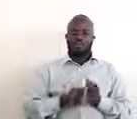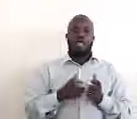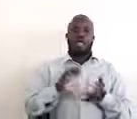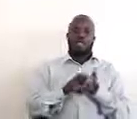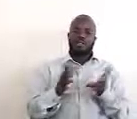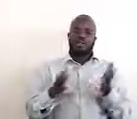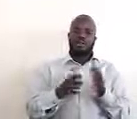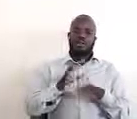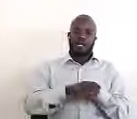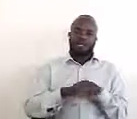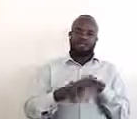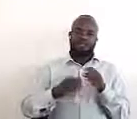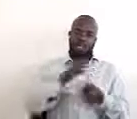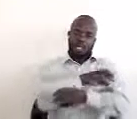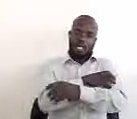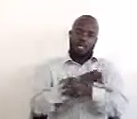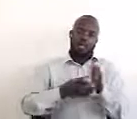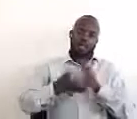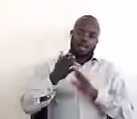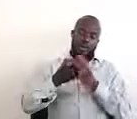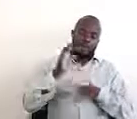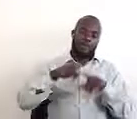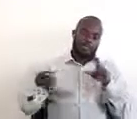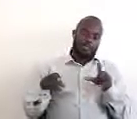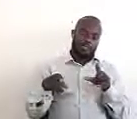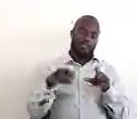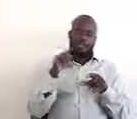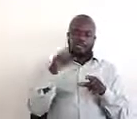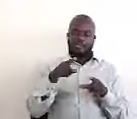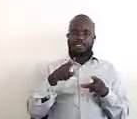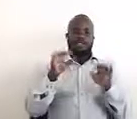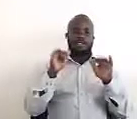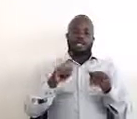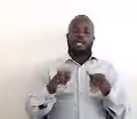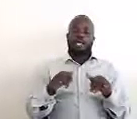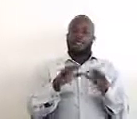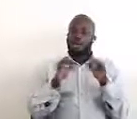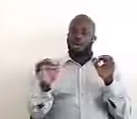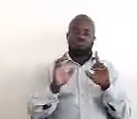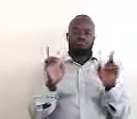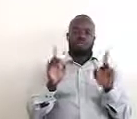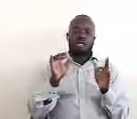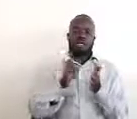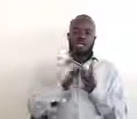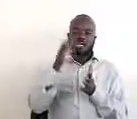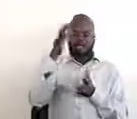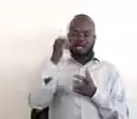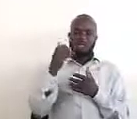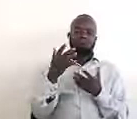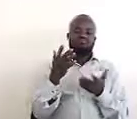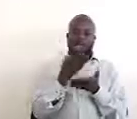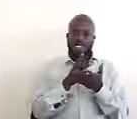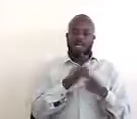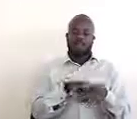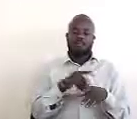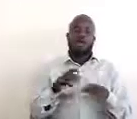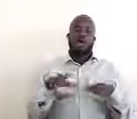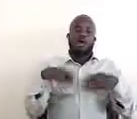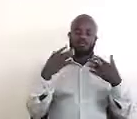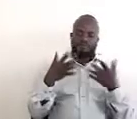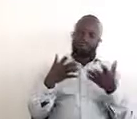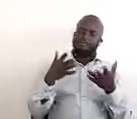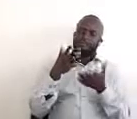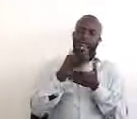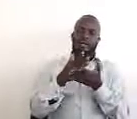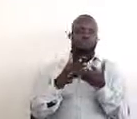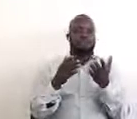and that's why you get a quick burst of energy. But then they don't last very long, and that's why you get a crash. And so those